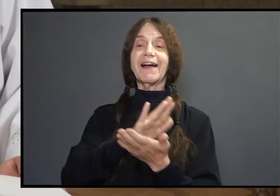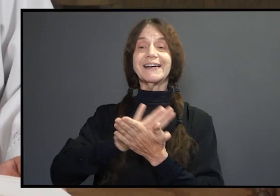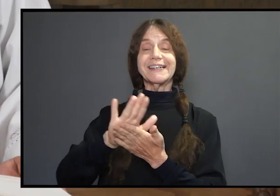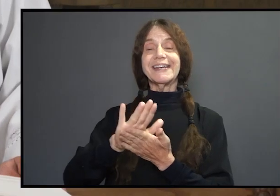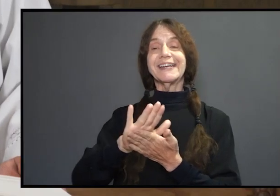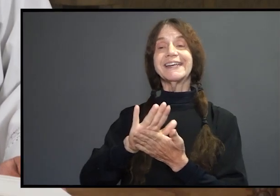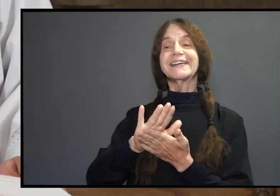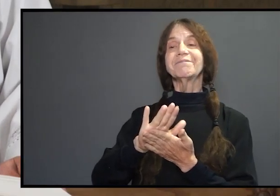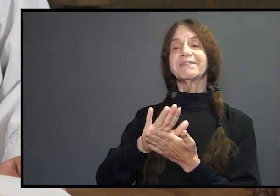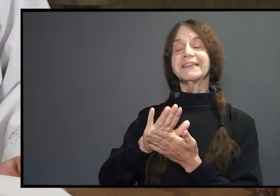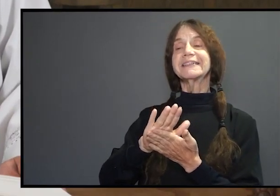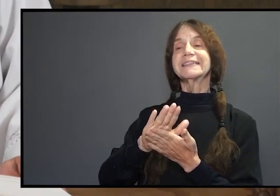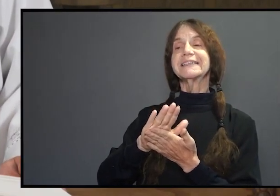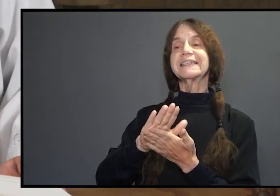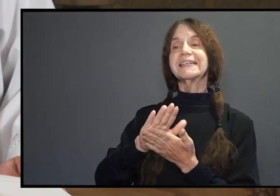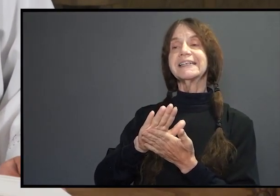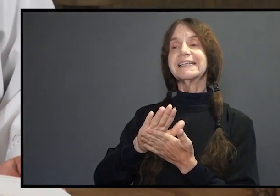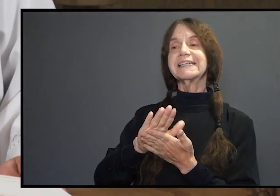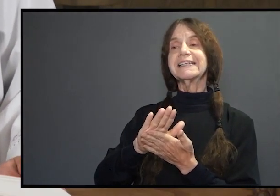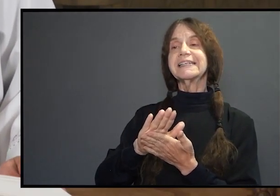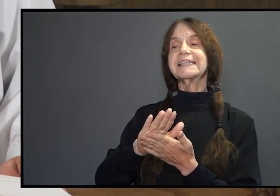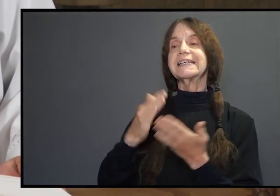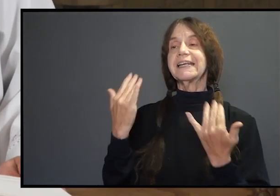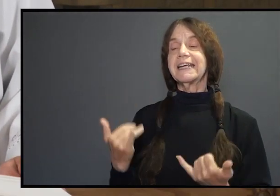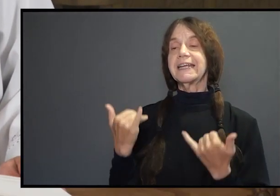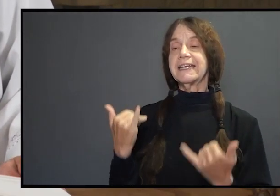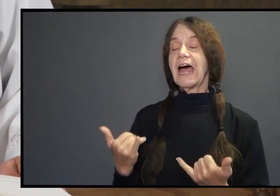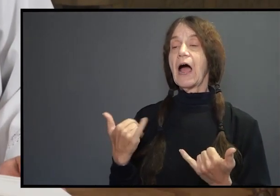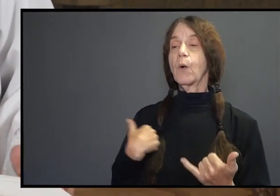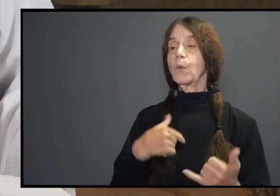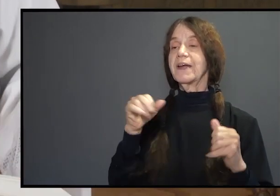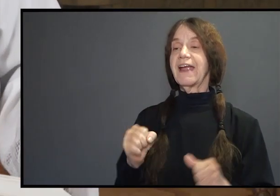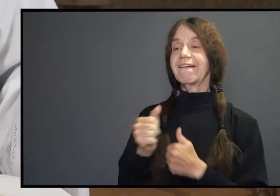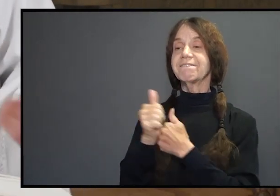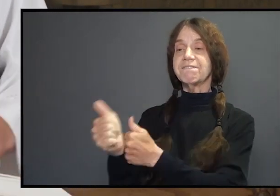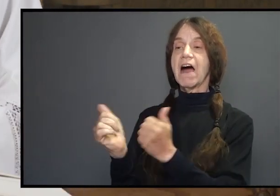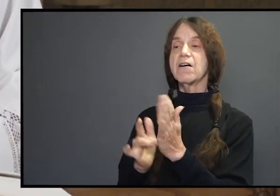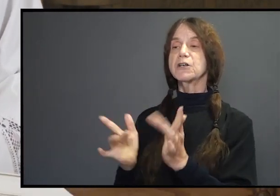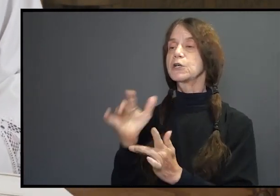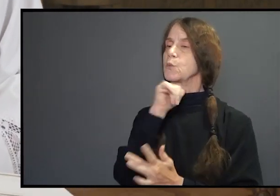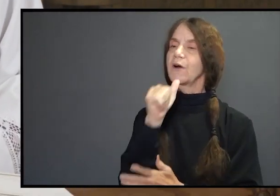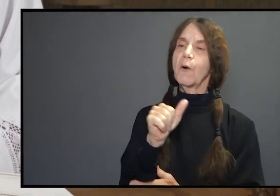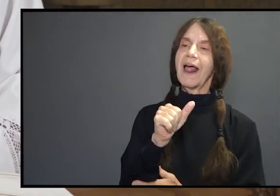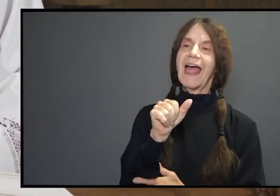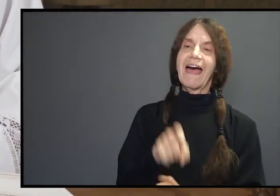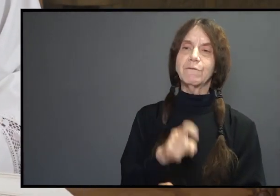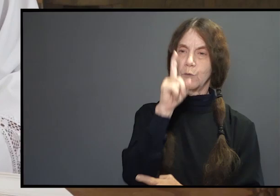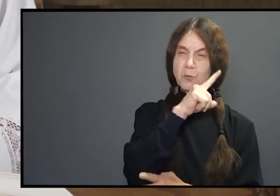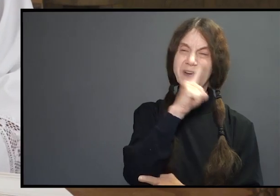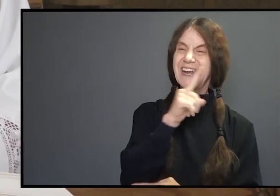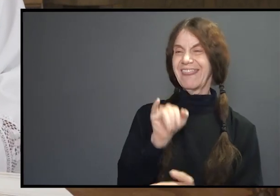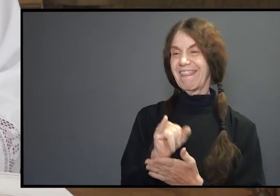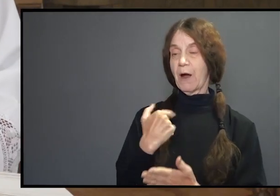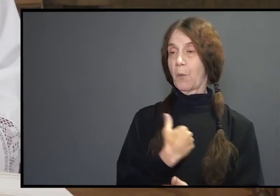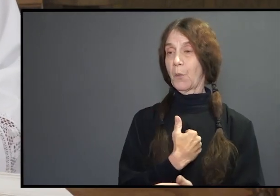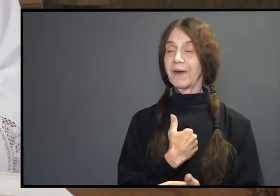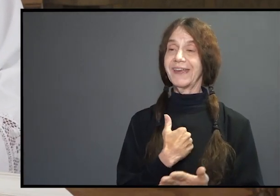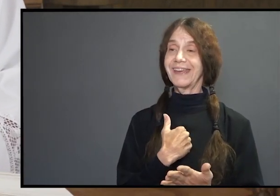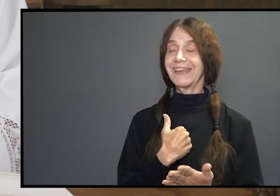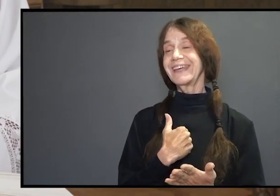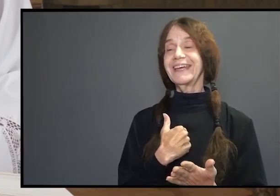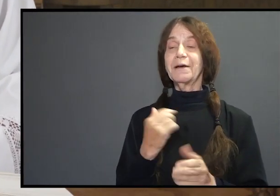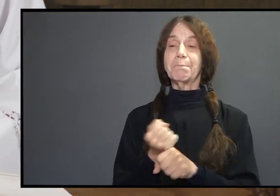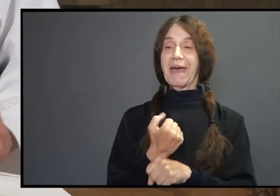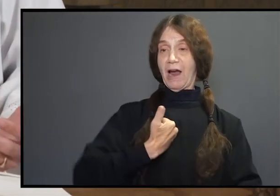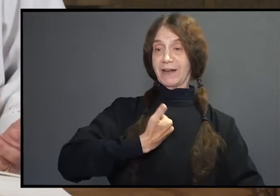Jesus makes honest from the heart discipleship possible. We don't have to pretend anymore that we somehow make